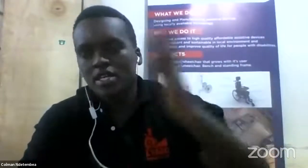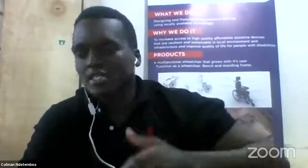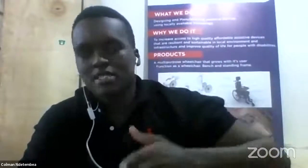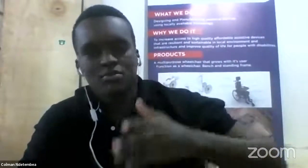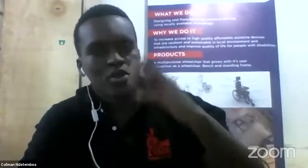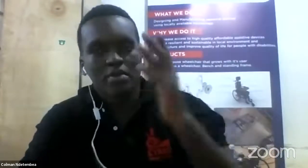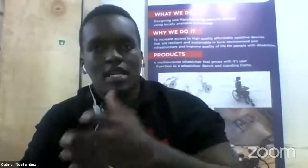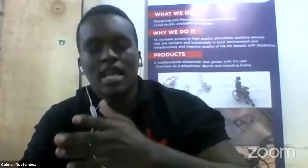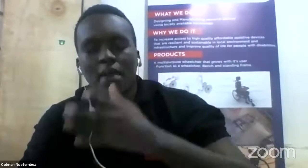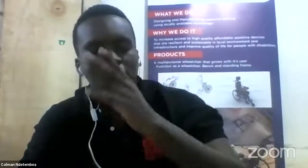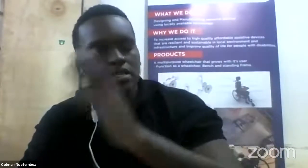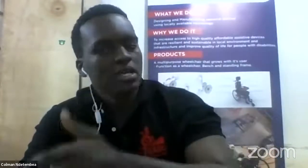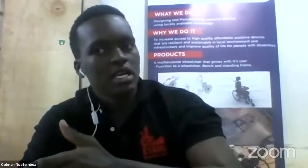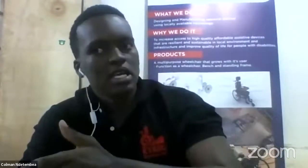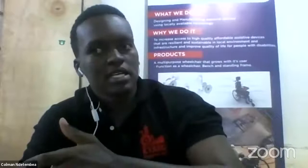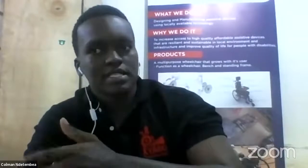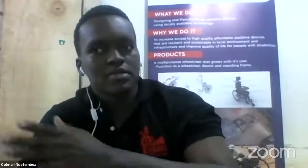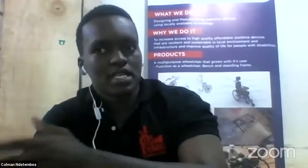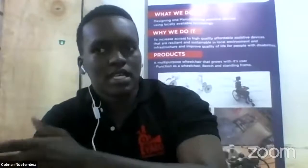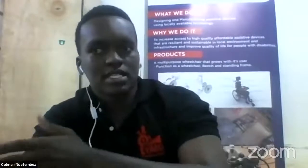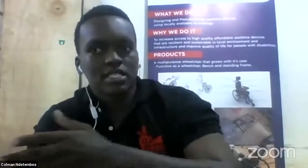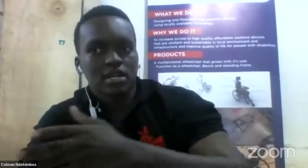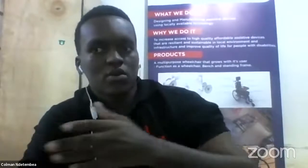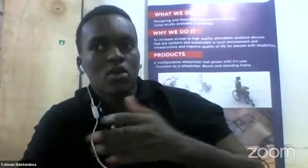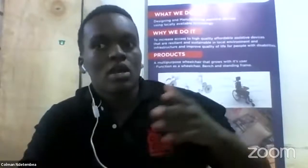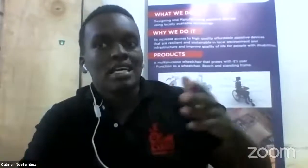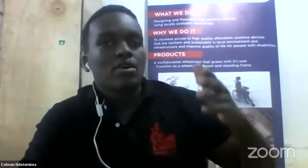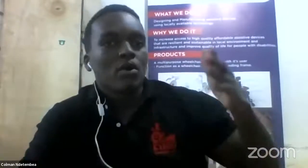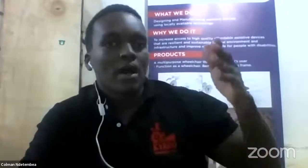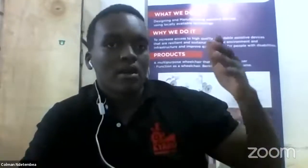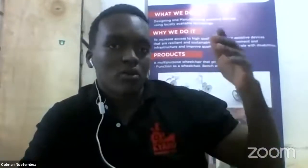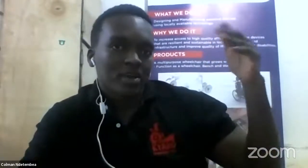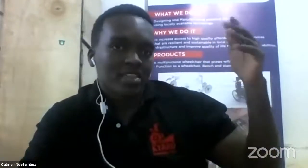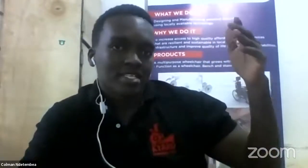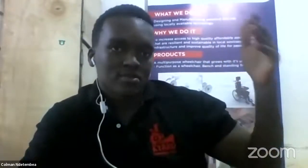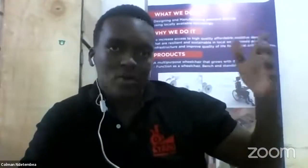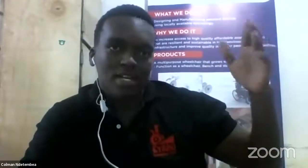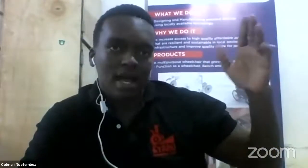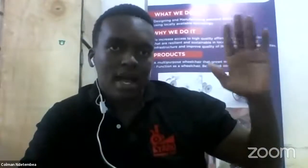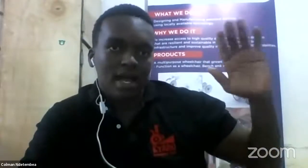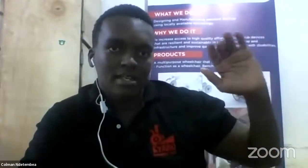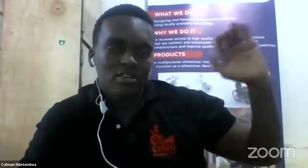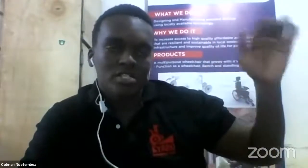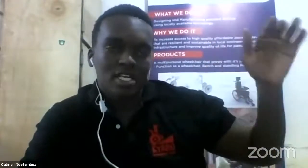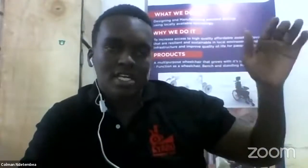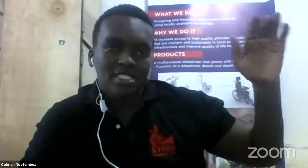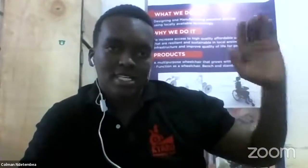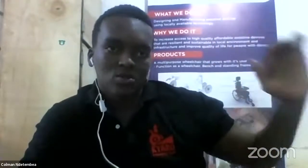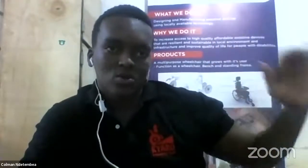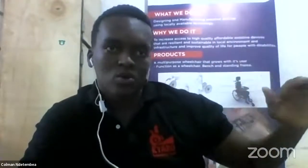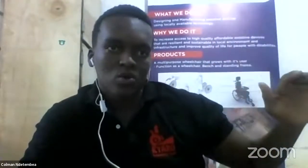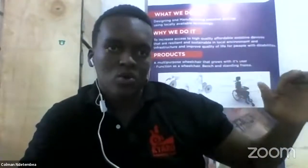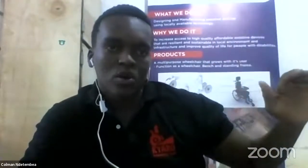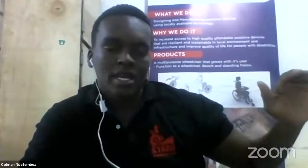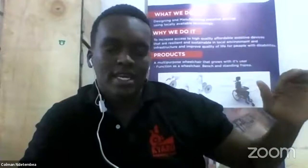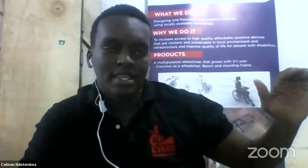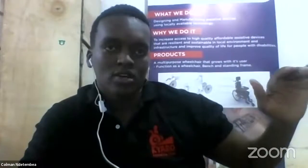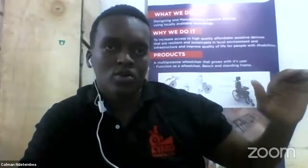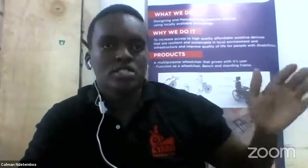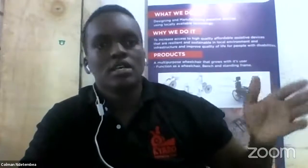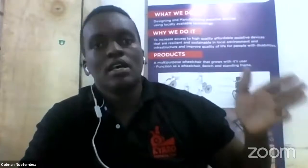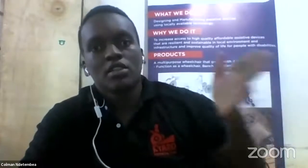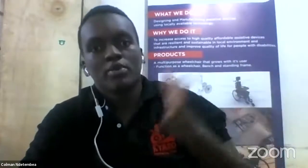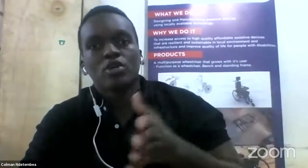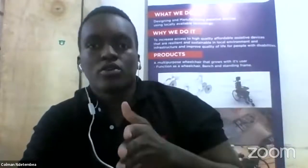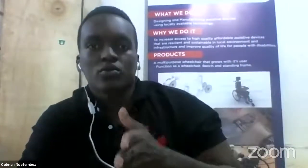Moi, Muhimbili, SMC, and etc. Whether it's through they got an accident or any